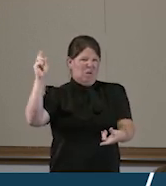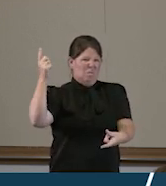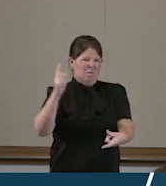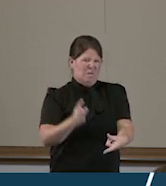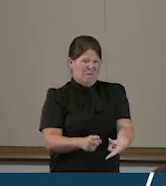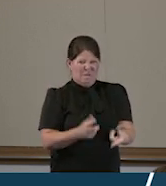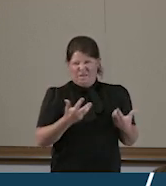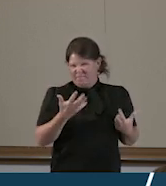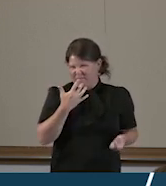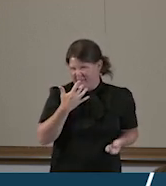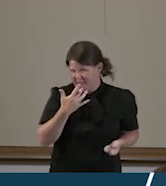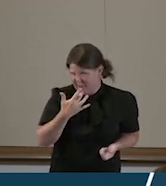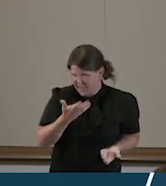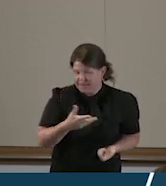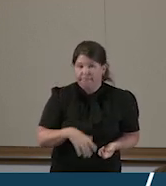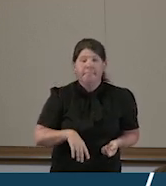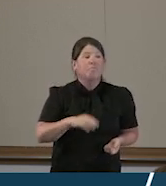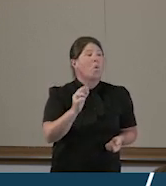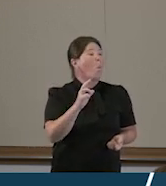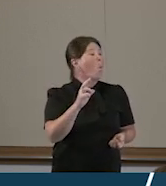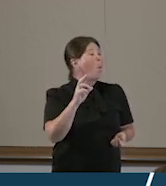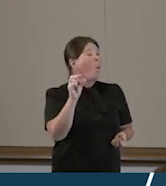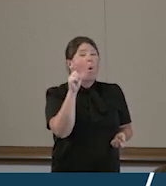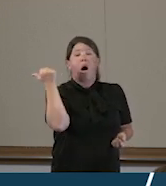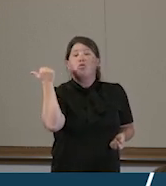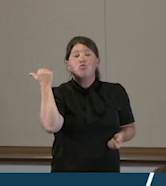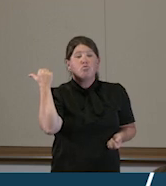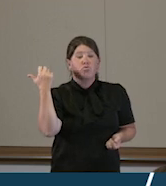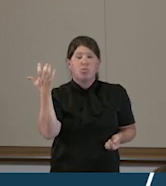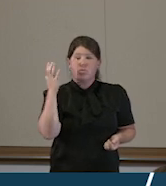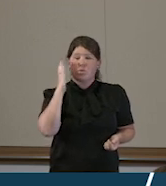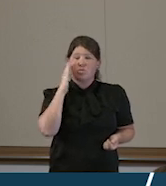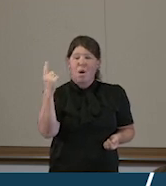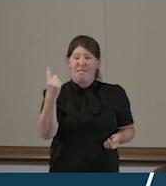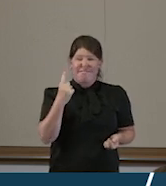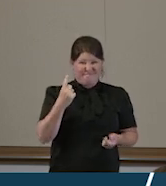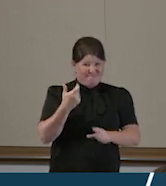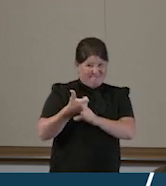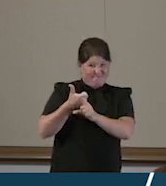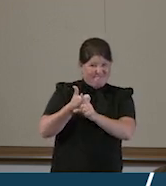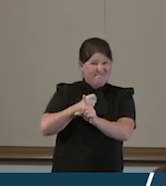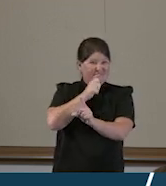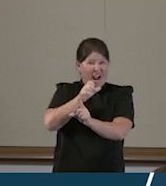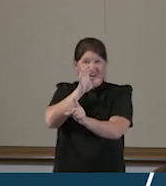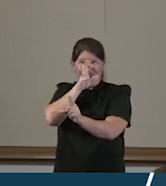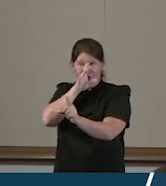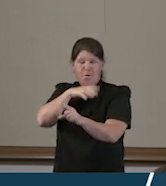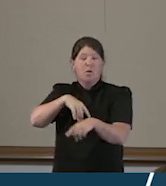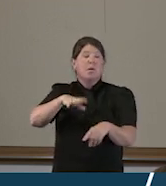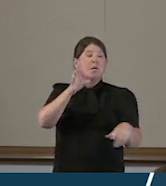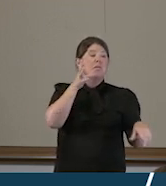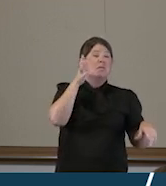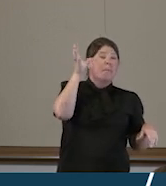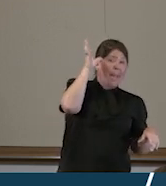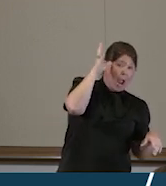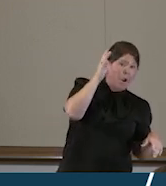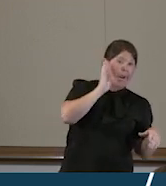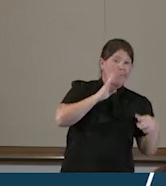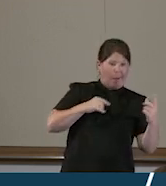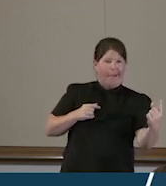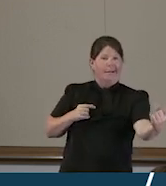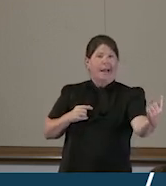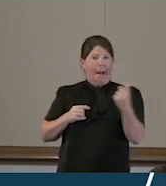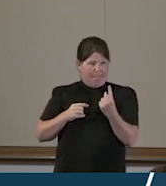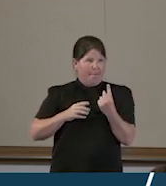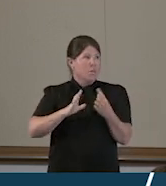a different way. Or I have someone who comes to me who is nonverbal, and the parent will come to me and they'll say to me in the